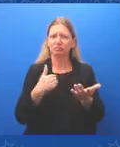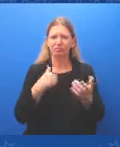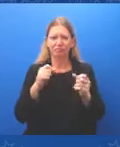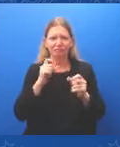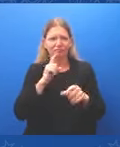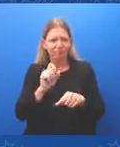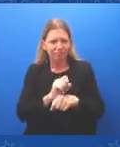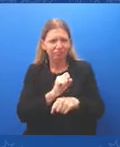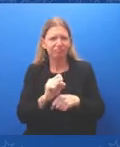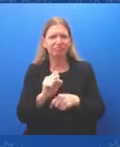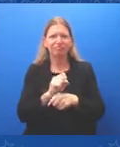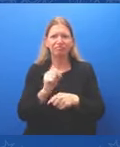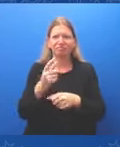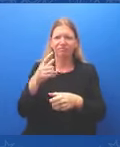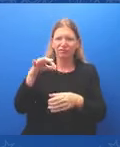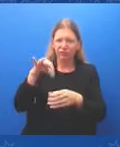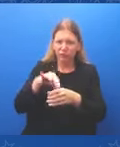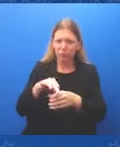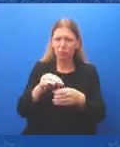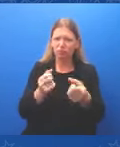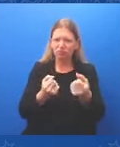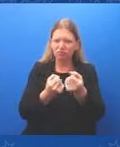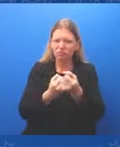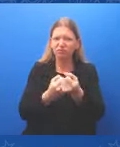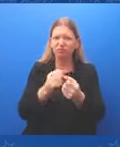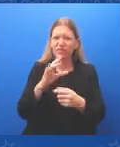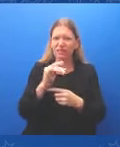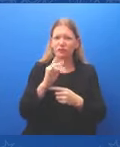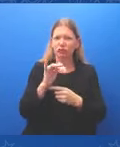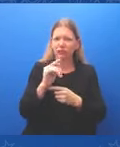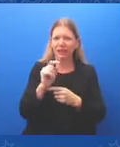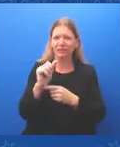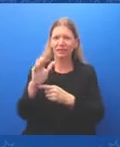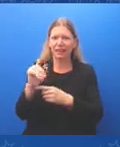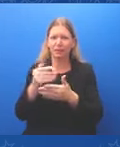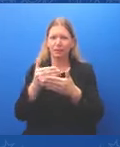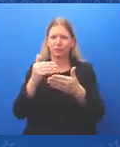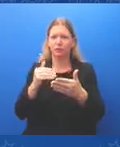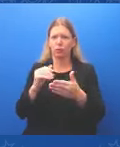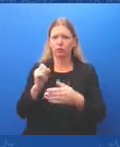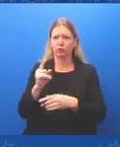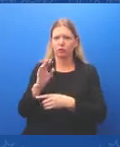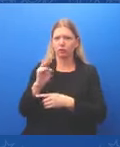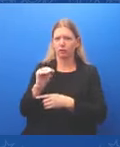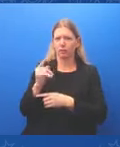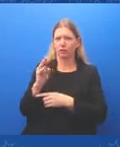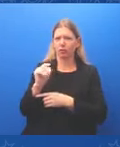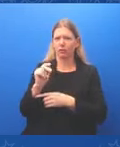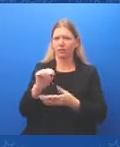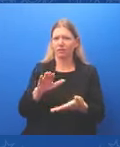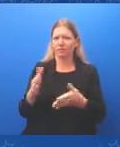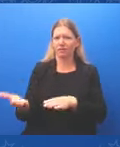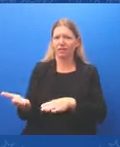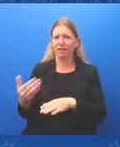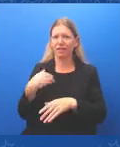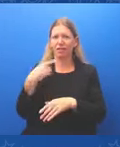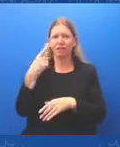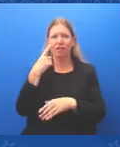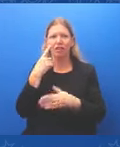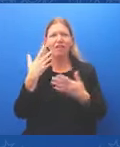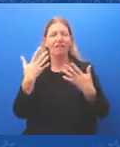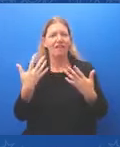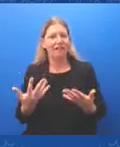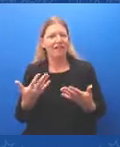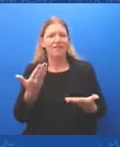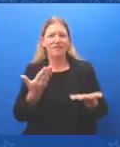well, maybe there's real progress. But hate never dies. It just hides. It hides under the rocks.